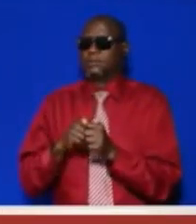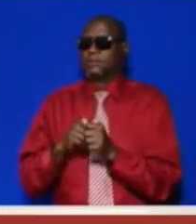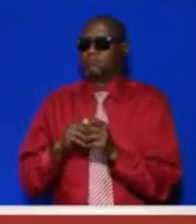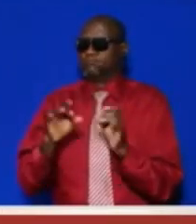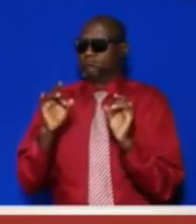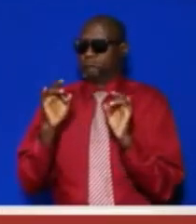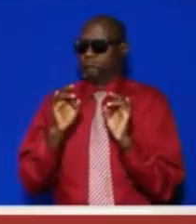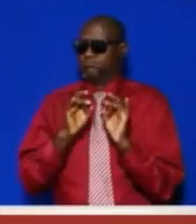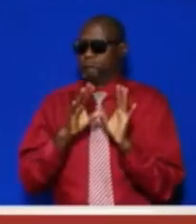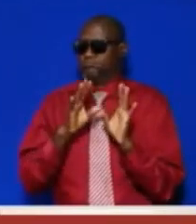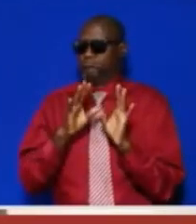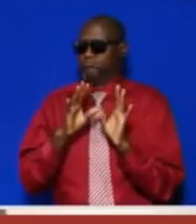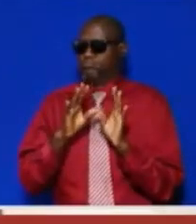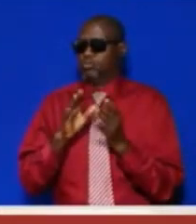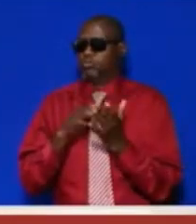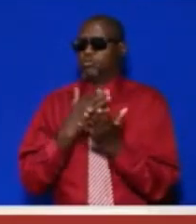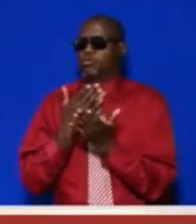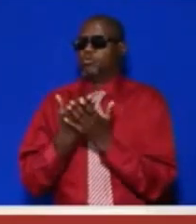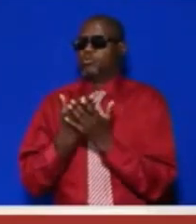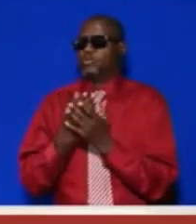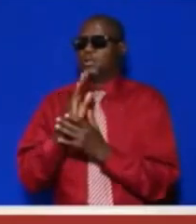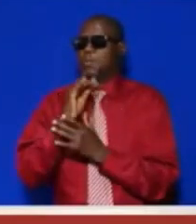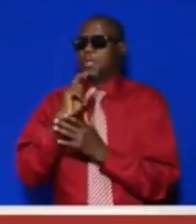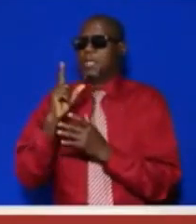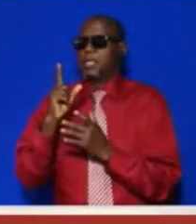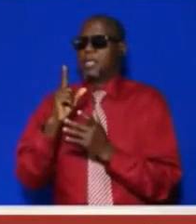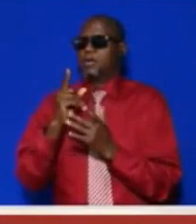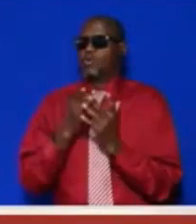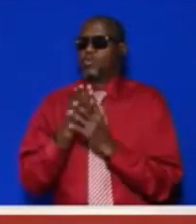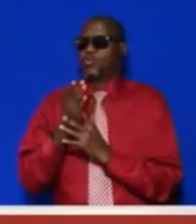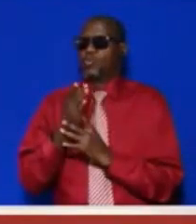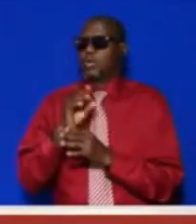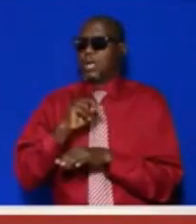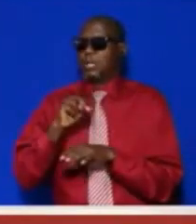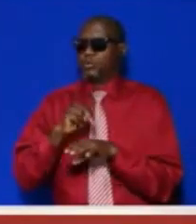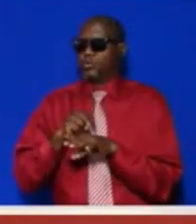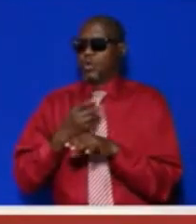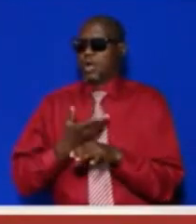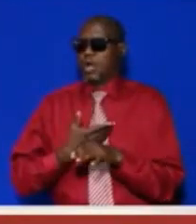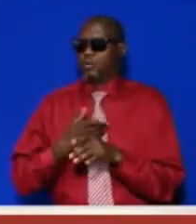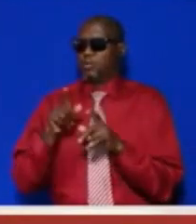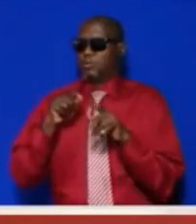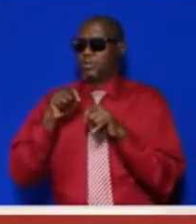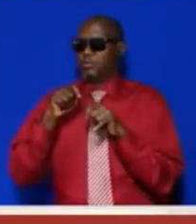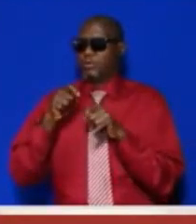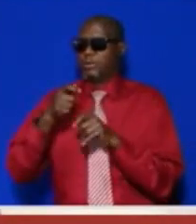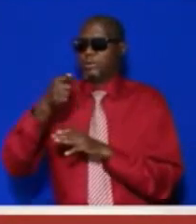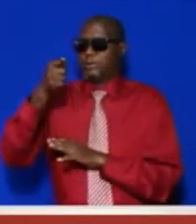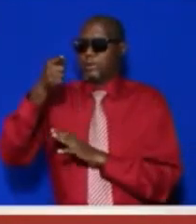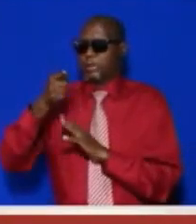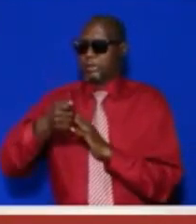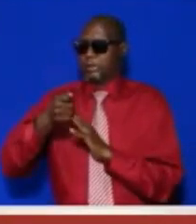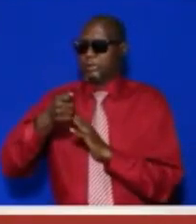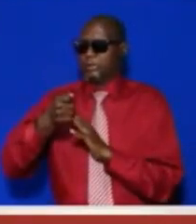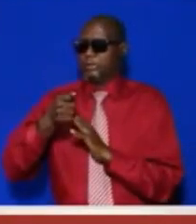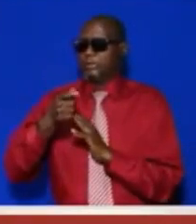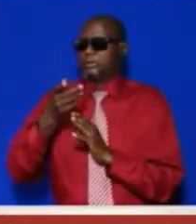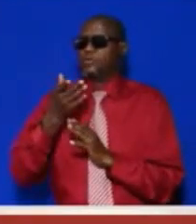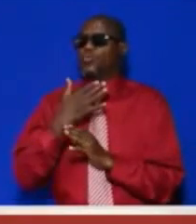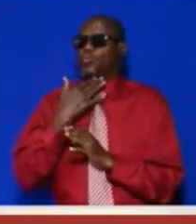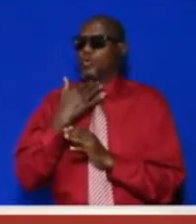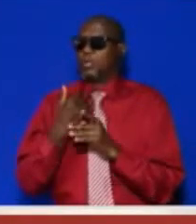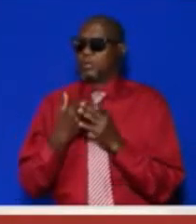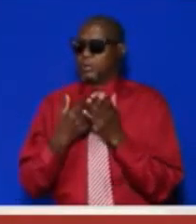proposed decriminalization bill by the National Council for Administration of Justice that seeks to